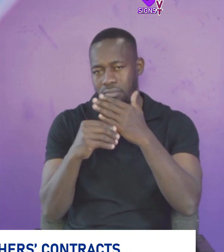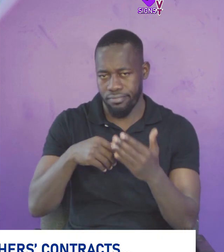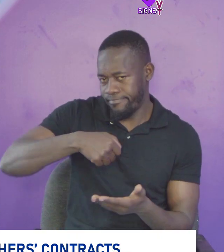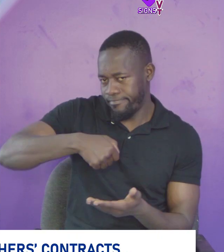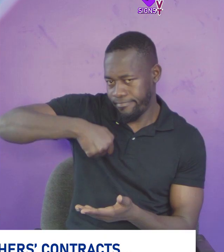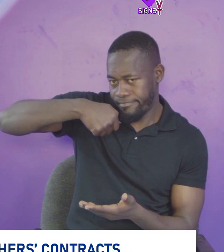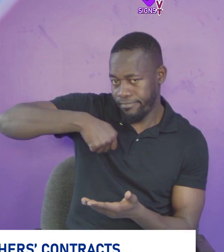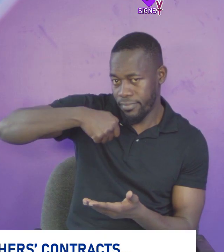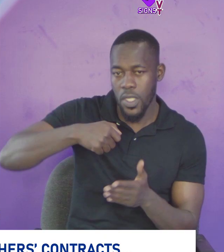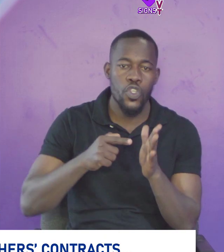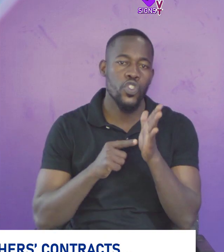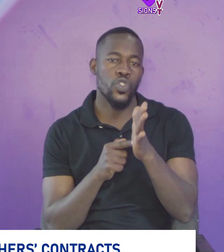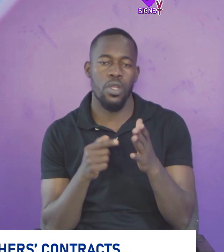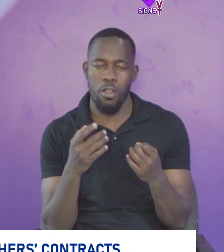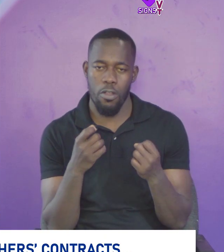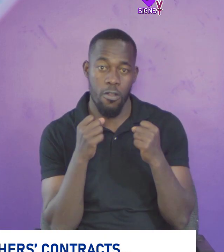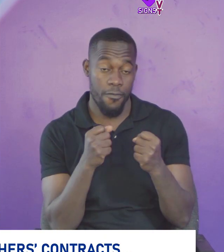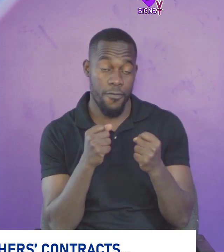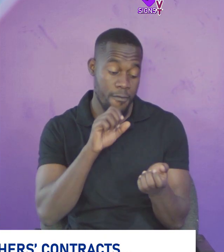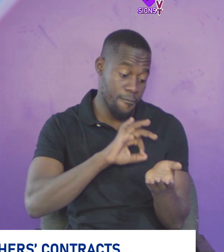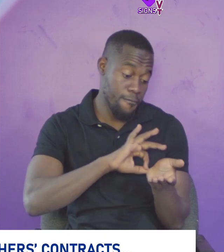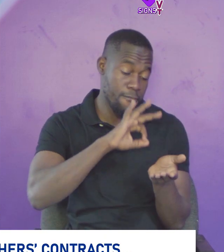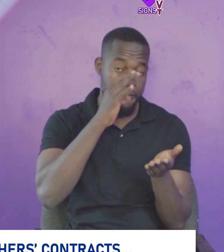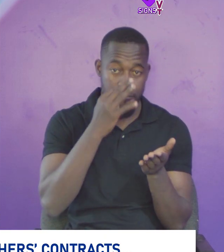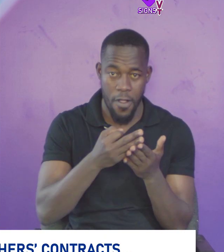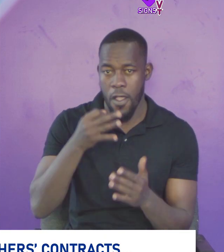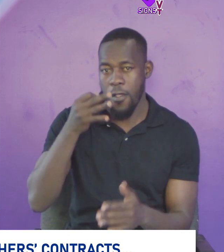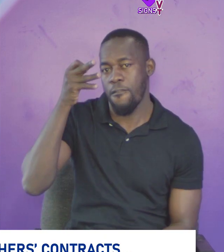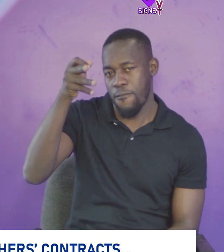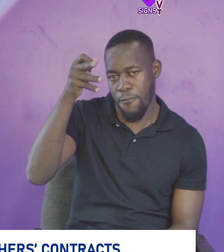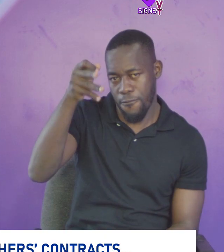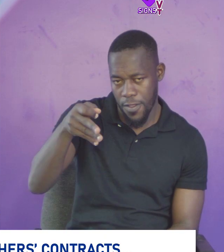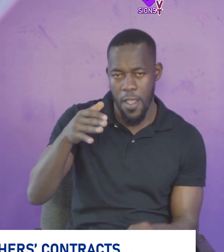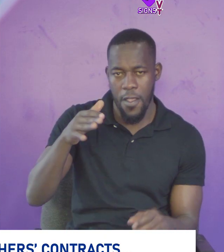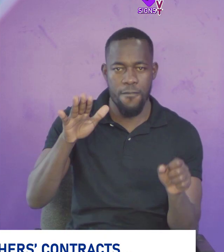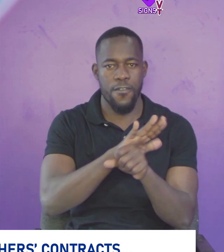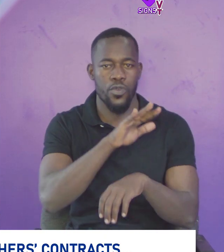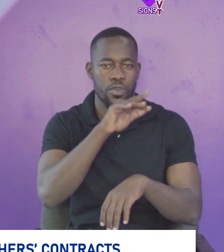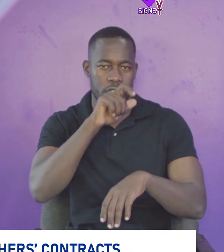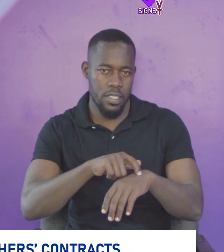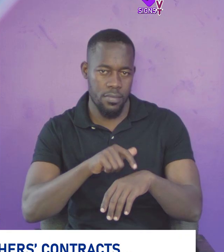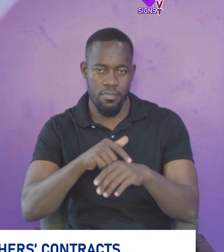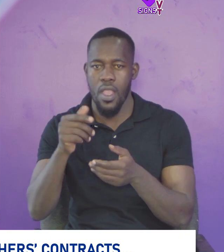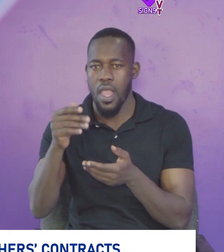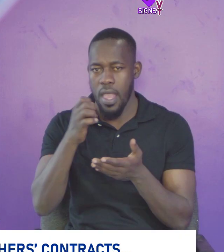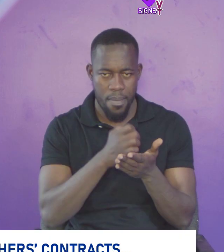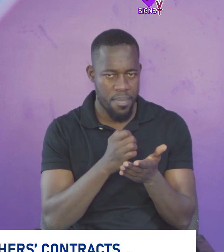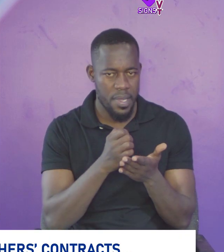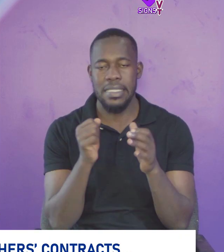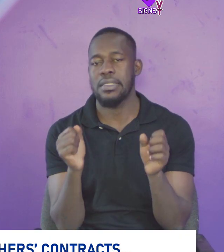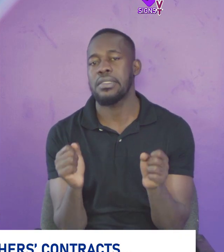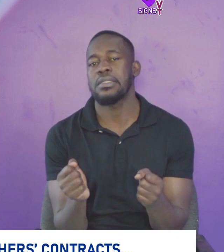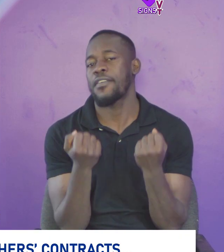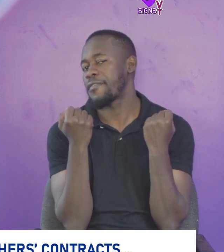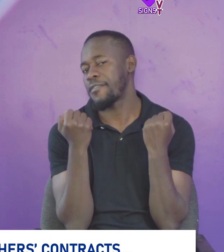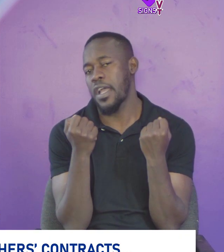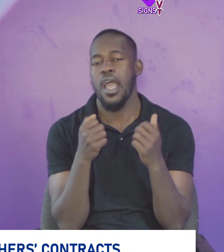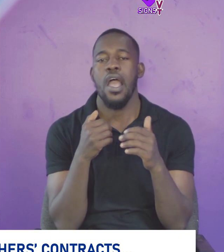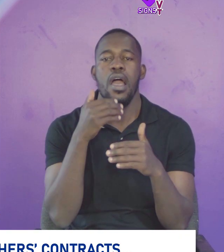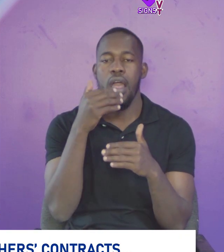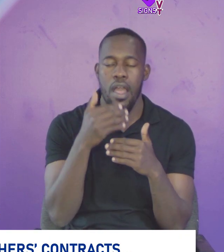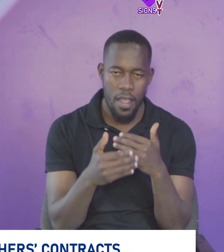confidence that funds for their future permanent and pensionable employment will be secured once the